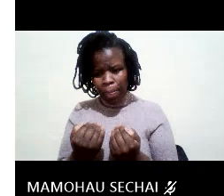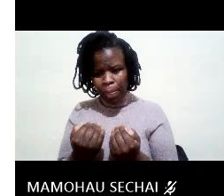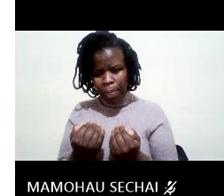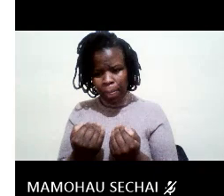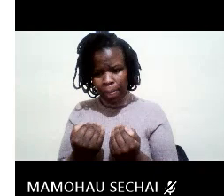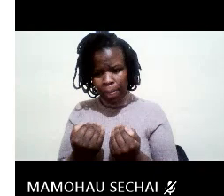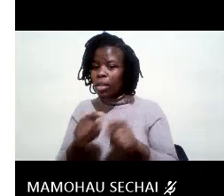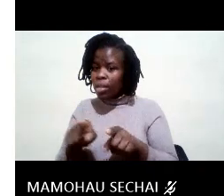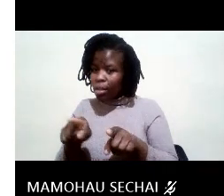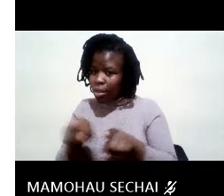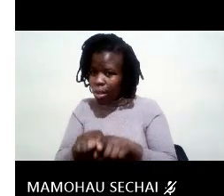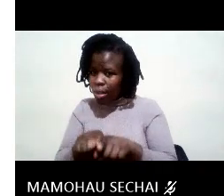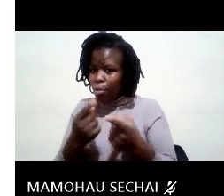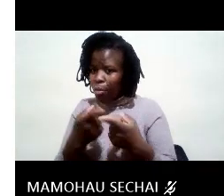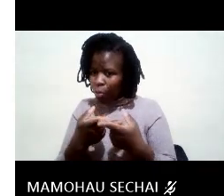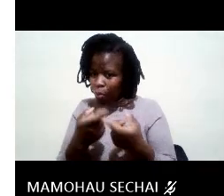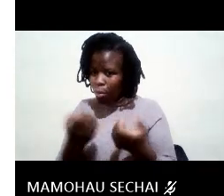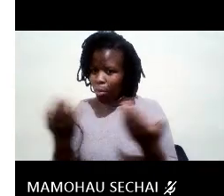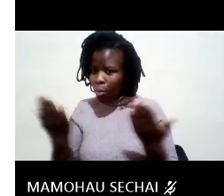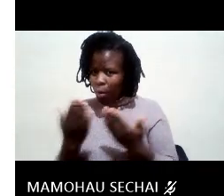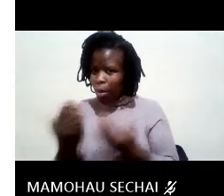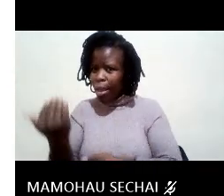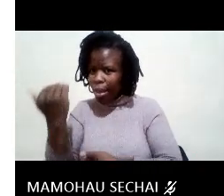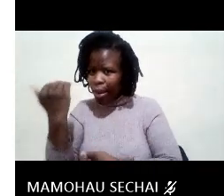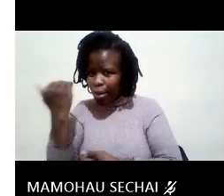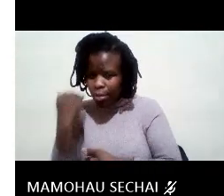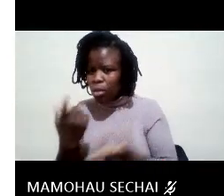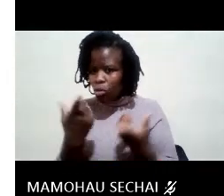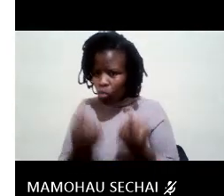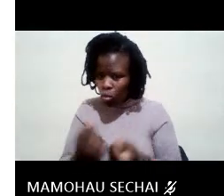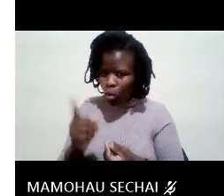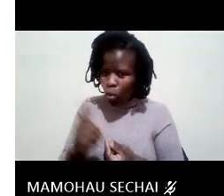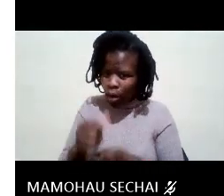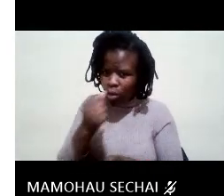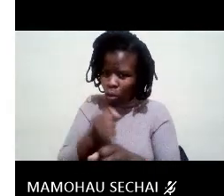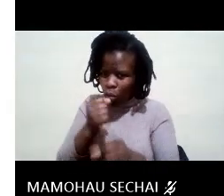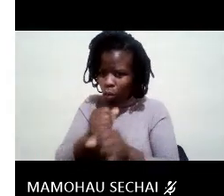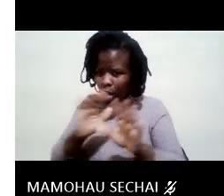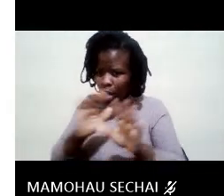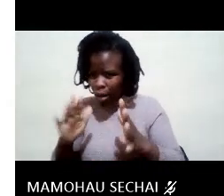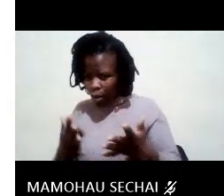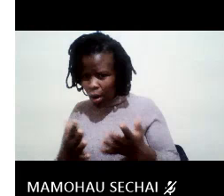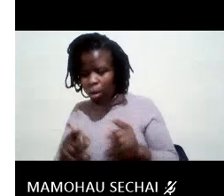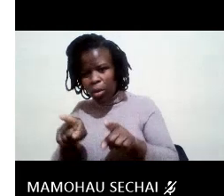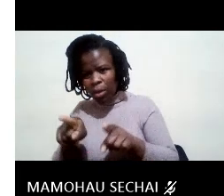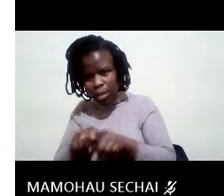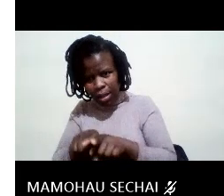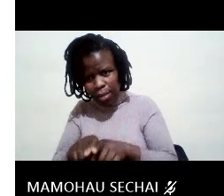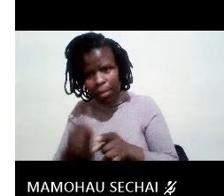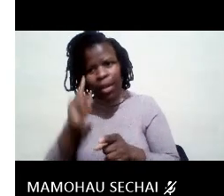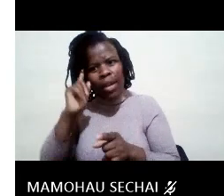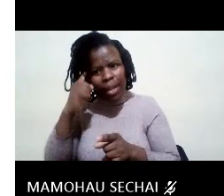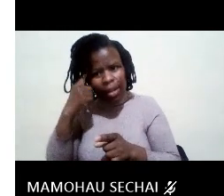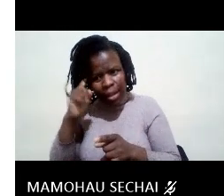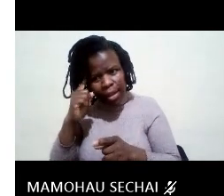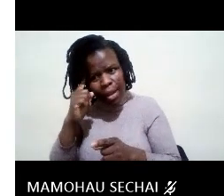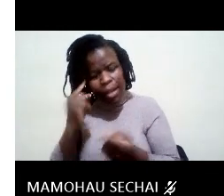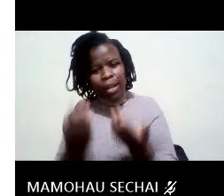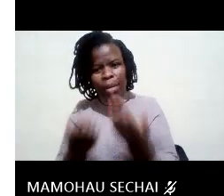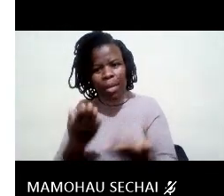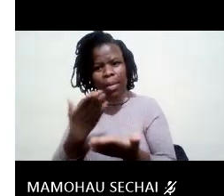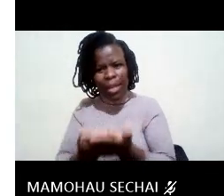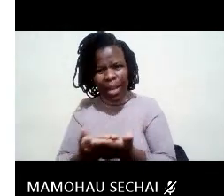from when we grew up, what we do, how when we went to school, all those things. So what do you think will work in your setting? What are some